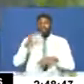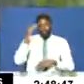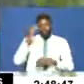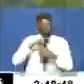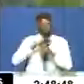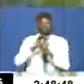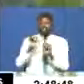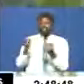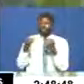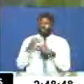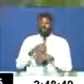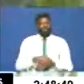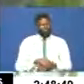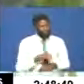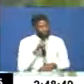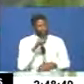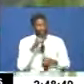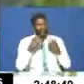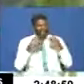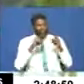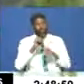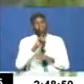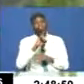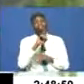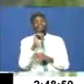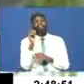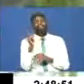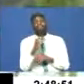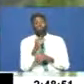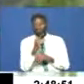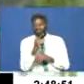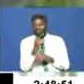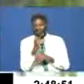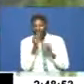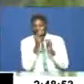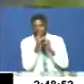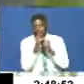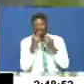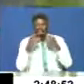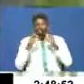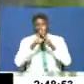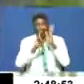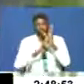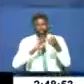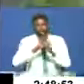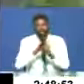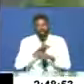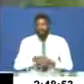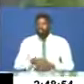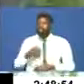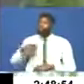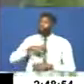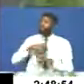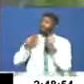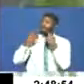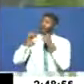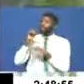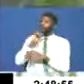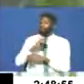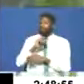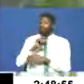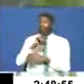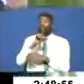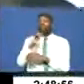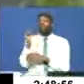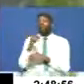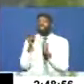Kindly, let the cat out of the bag. From the 21st of December, there are other mitigating measures you're going to take? Well, we did say from the 21st of December, you'll not be able to